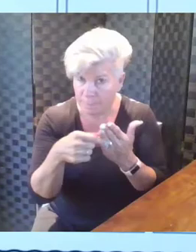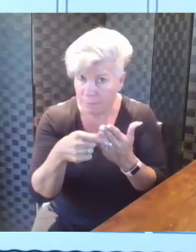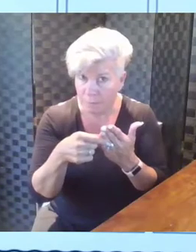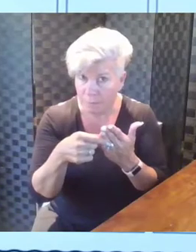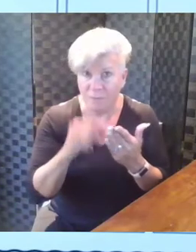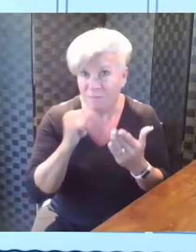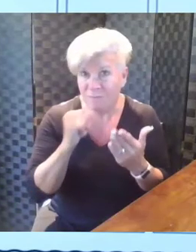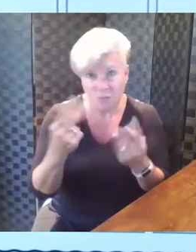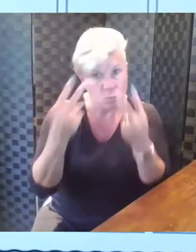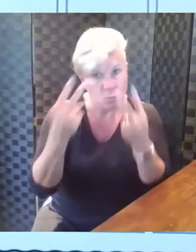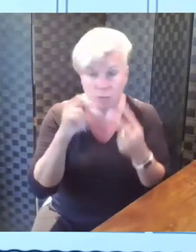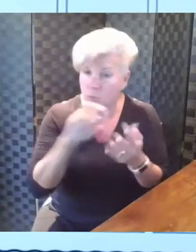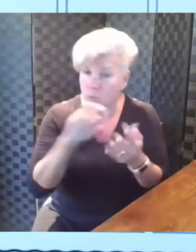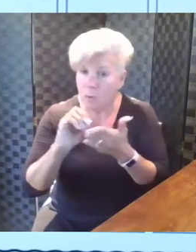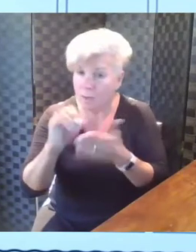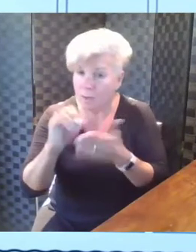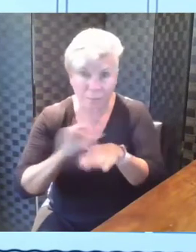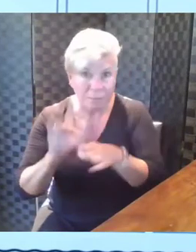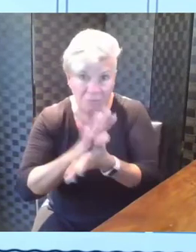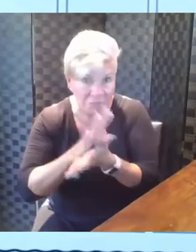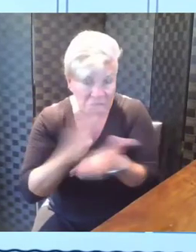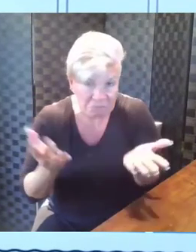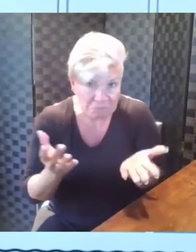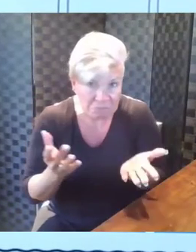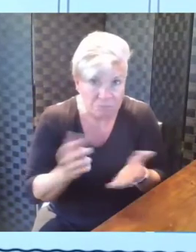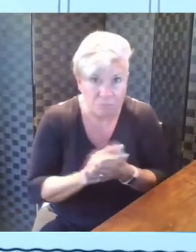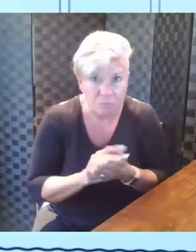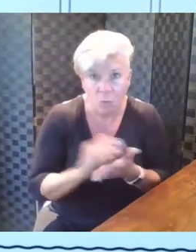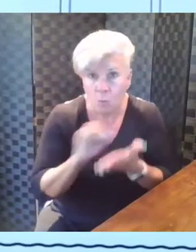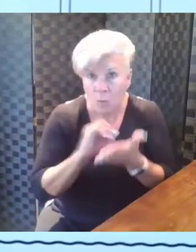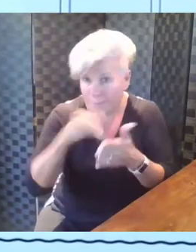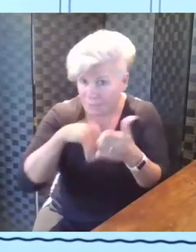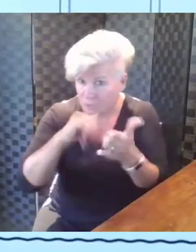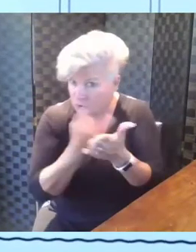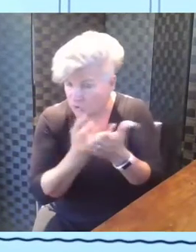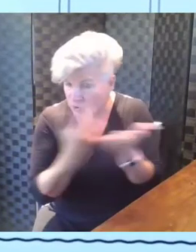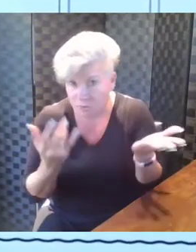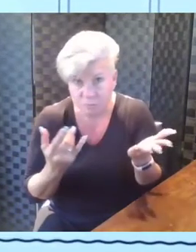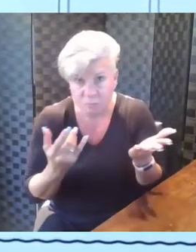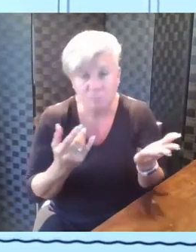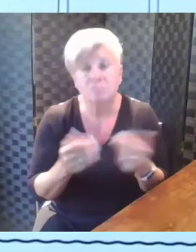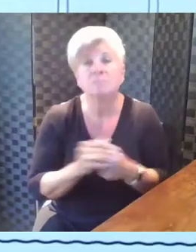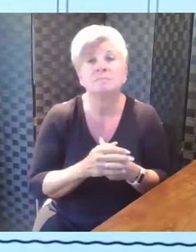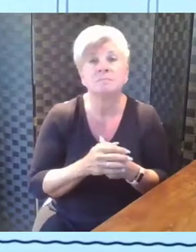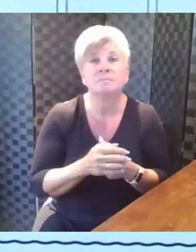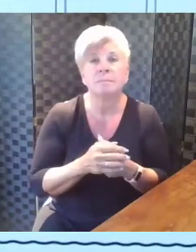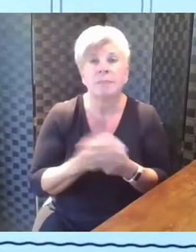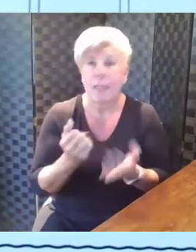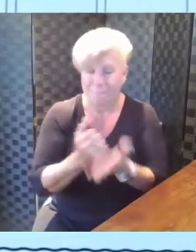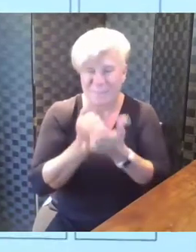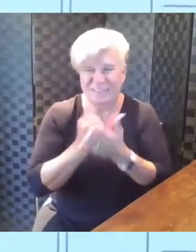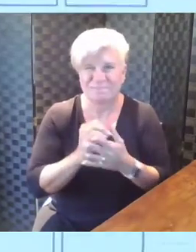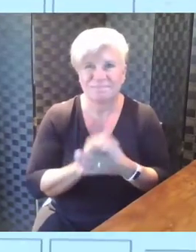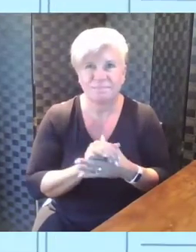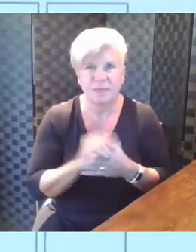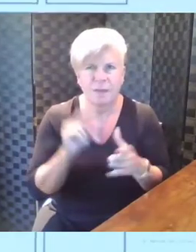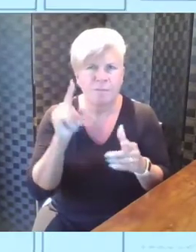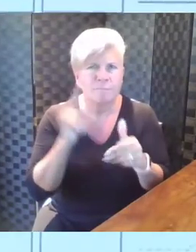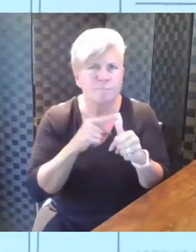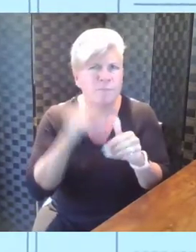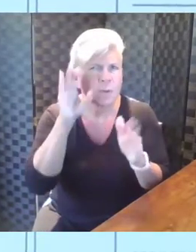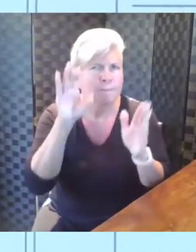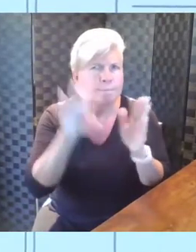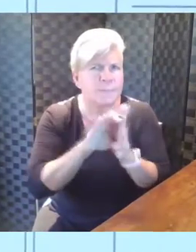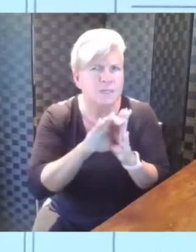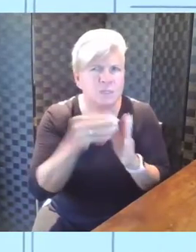not, you can watch me. You could write these words down. You could make a journal about them. There's lots of things you can do. Help me out though. What's this first picture?